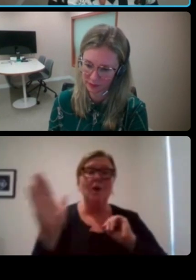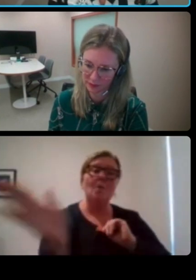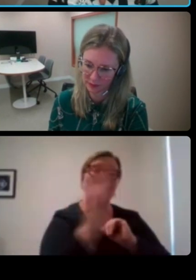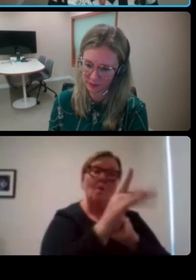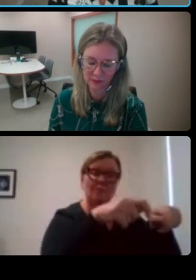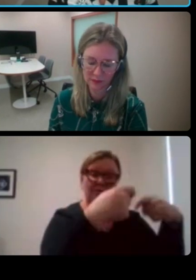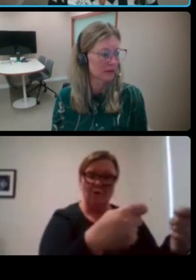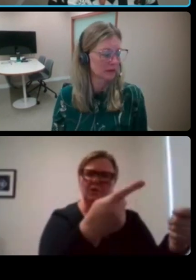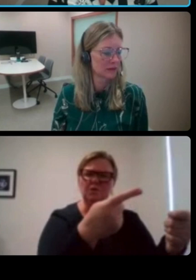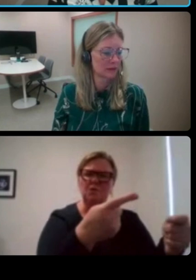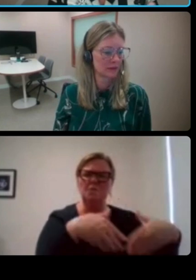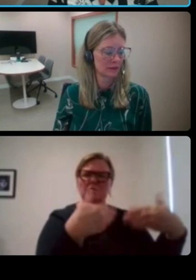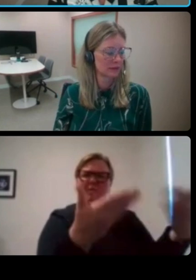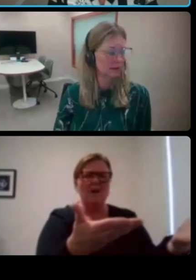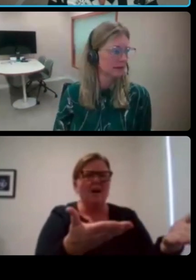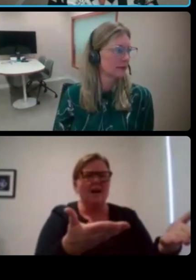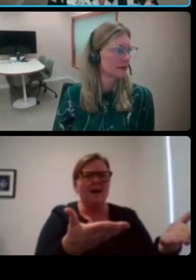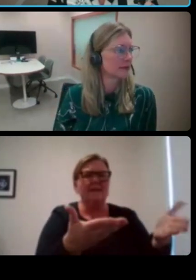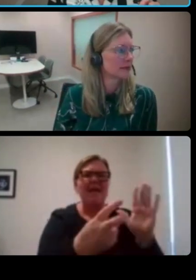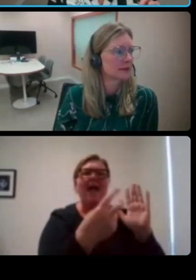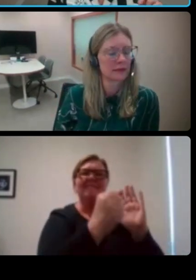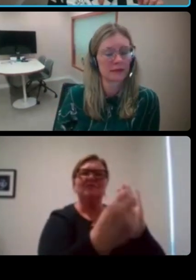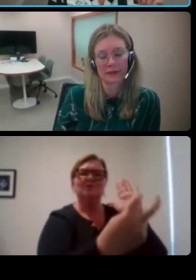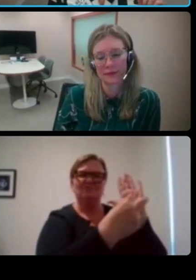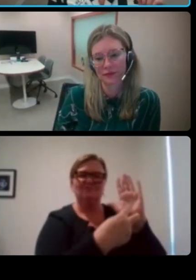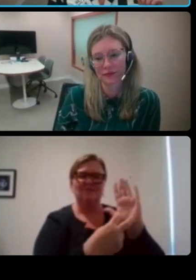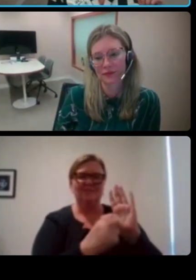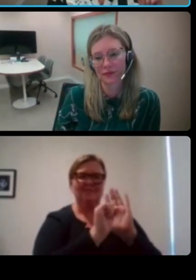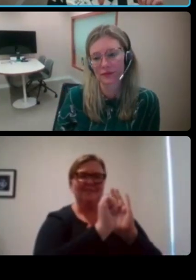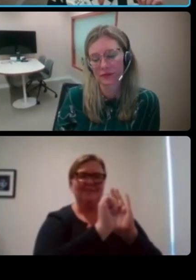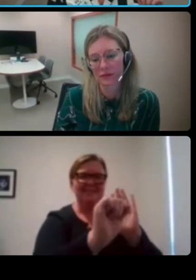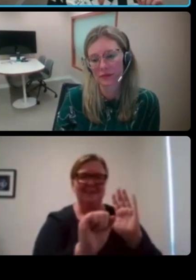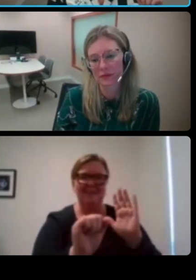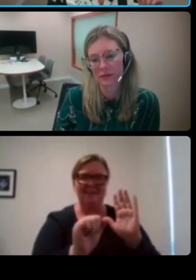delivering Commonwealth subsidised aged care will need to register. So